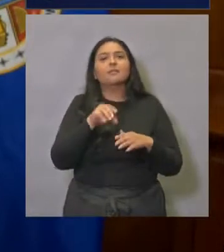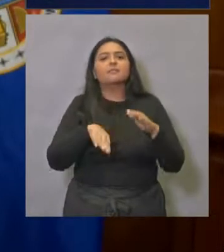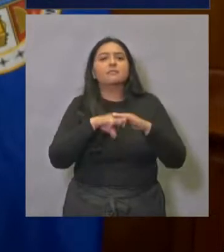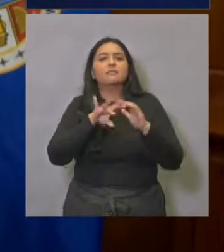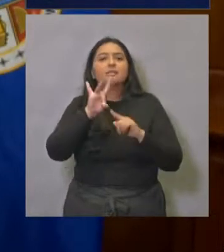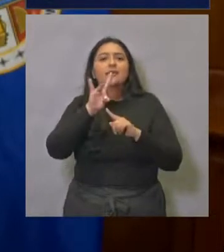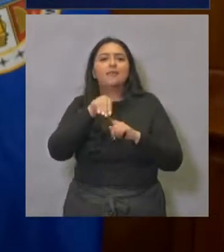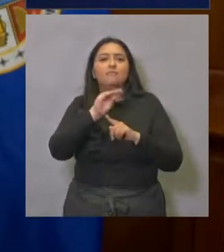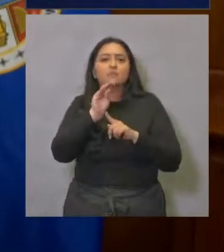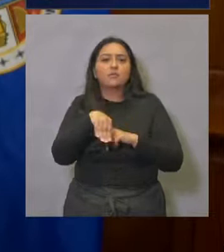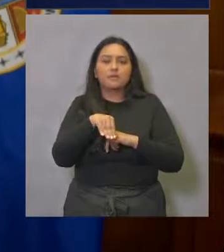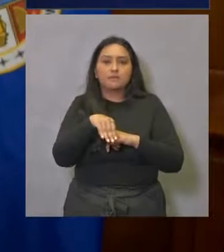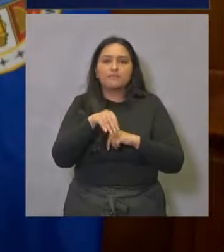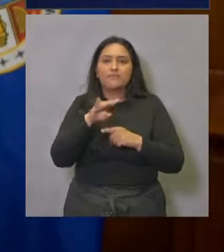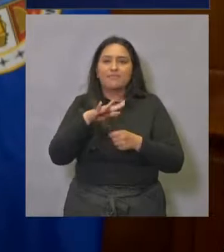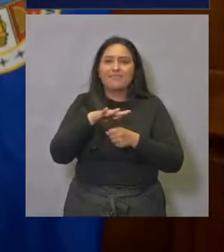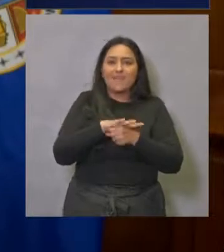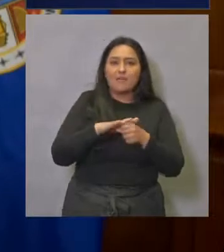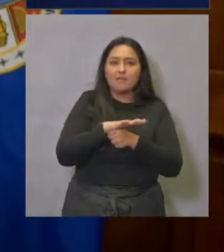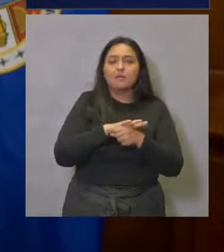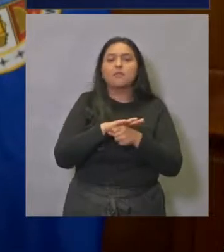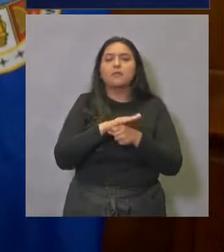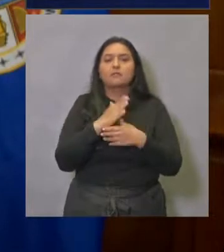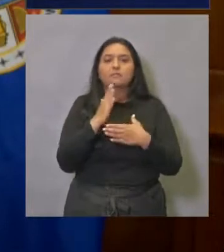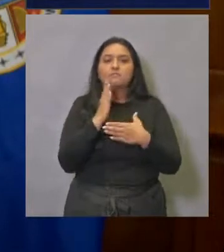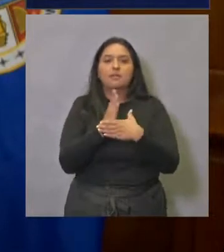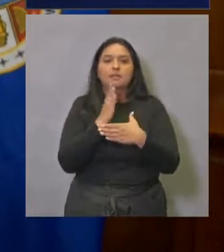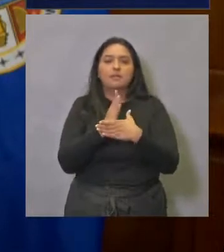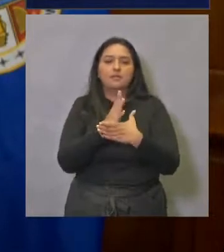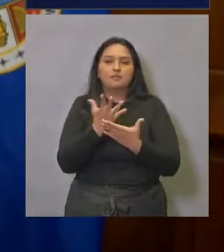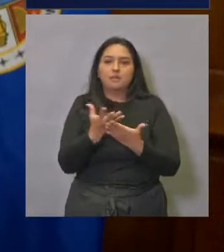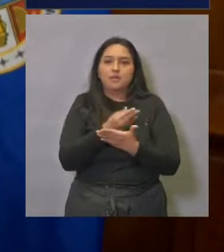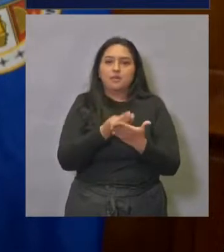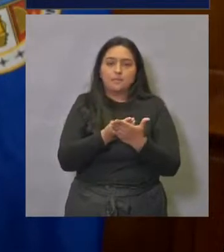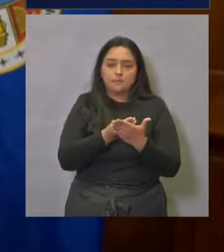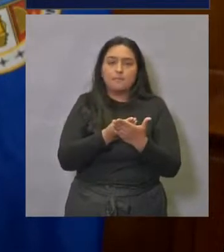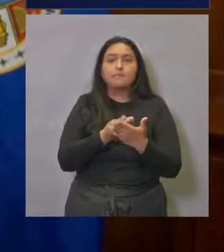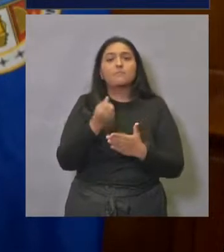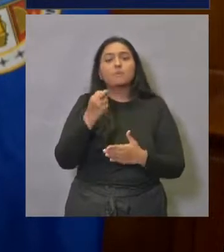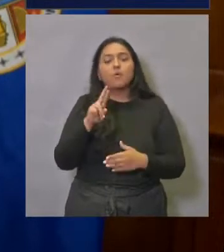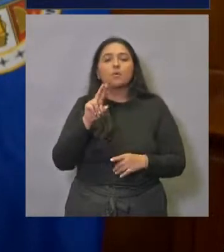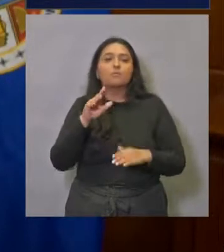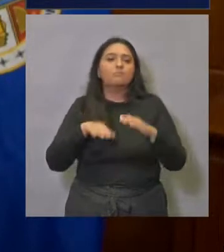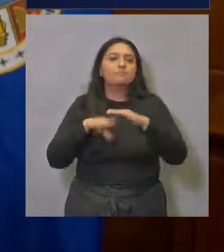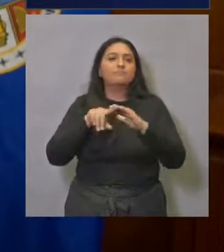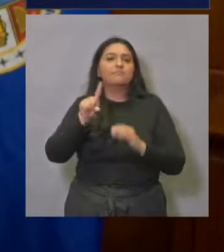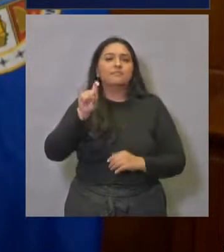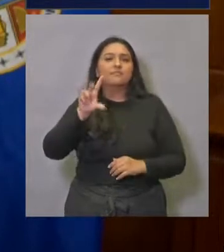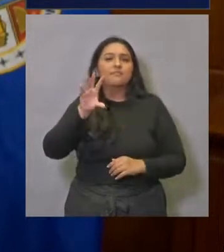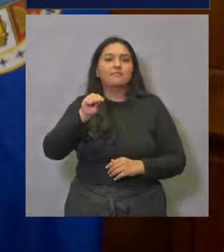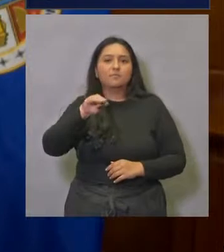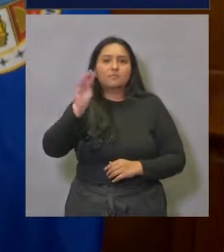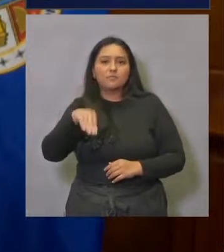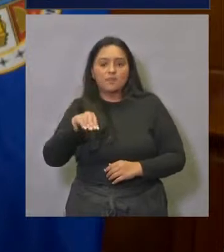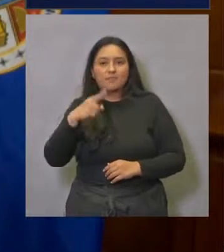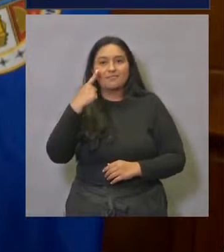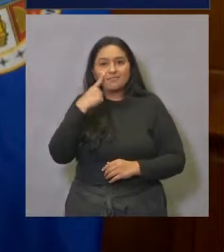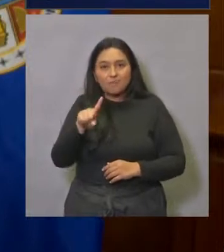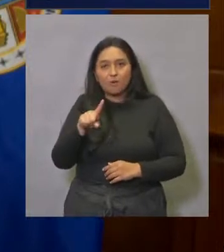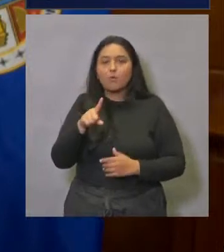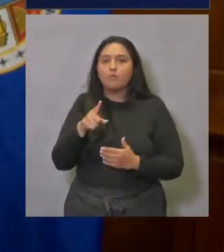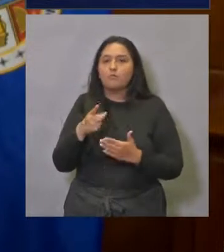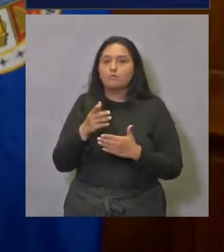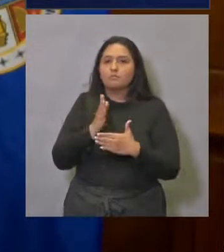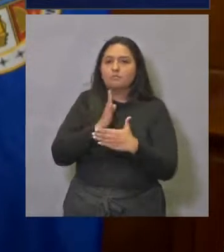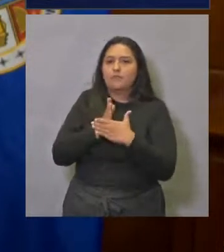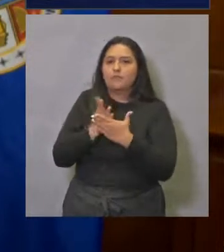the area median income for owners of 1 unit, or up to 150% of the area median income for owners of 2